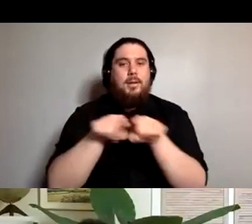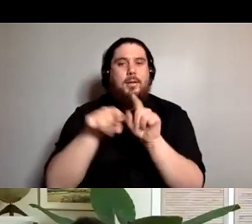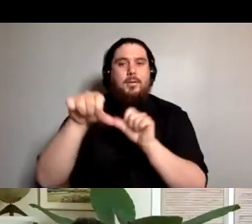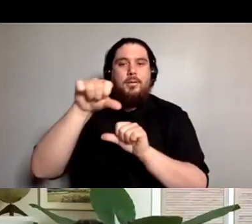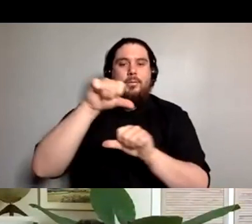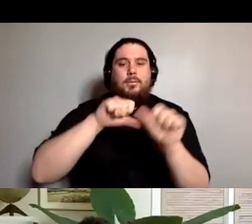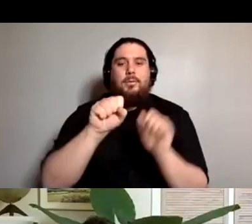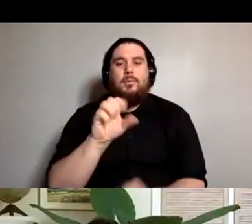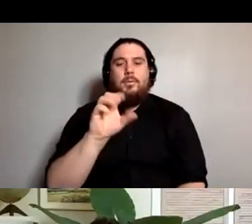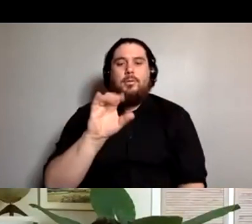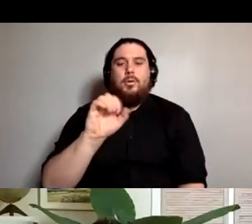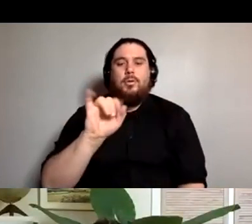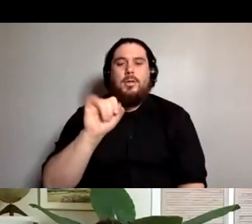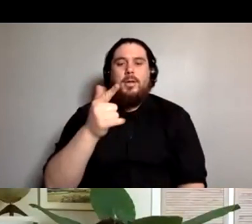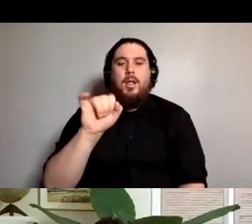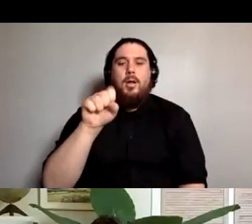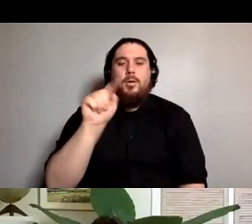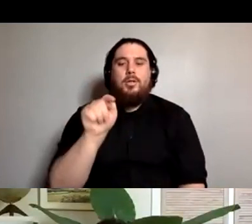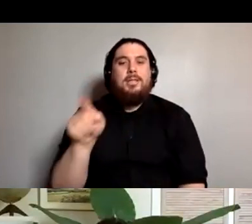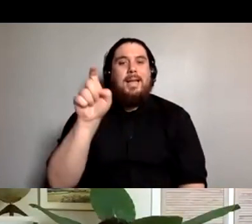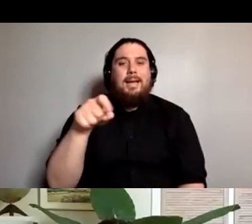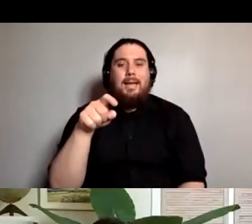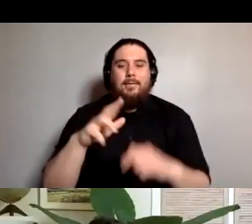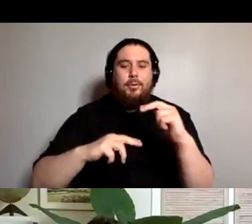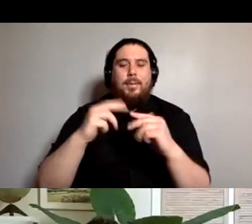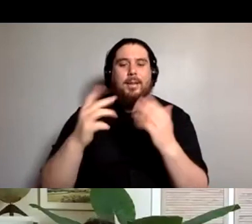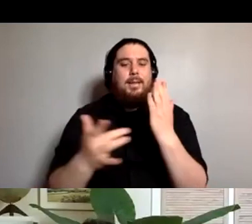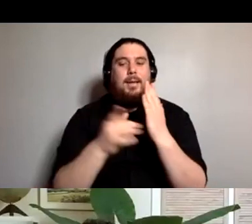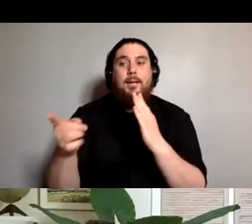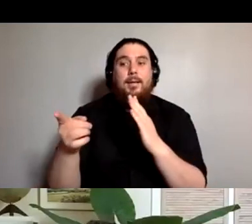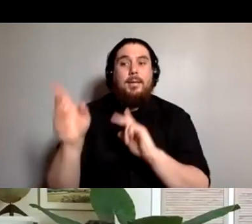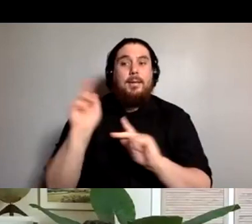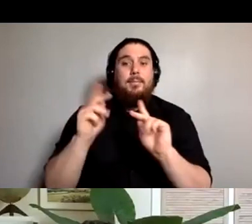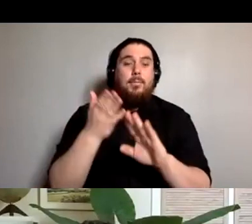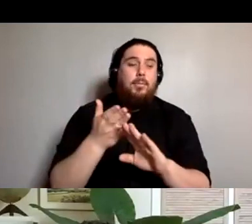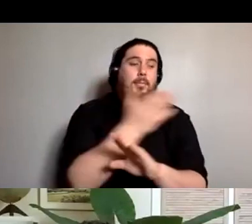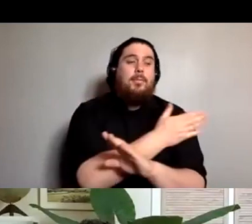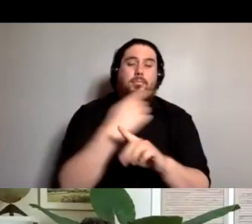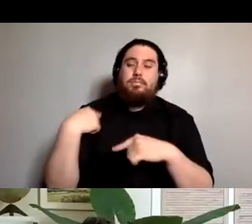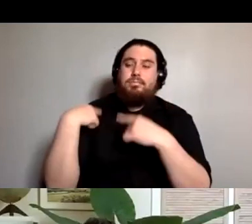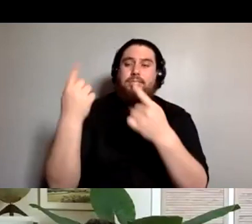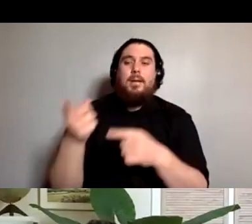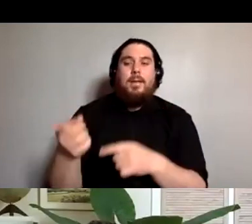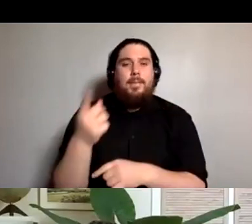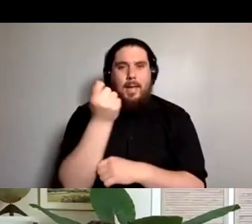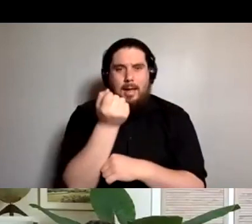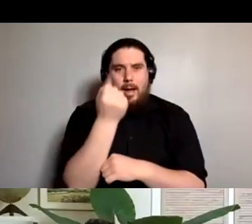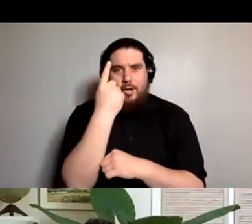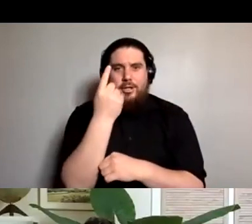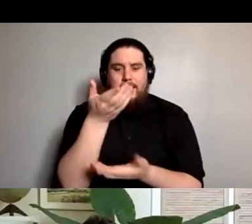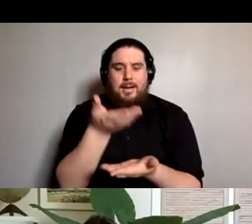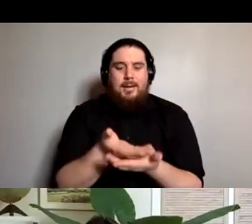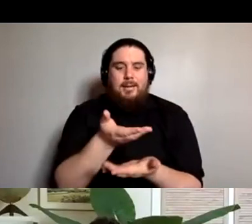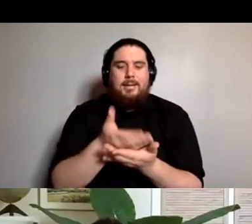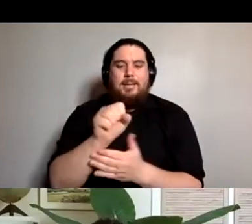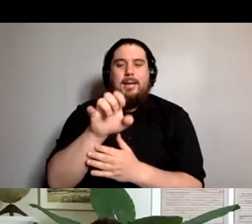because these people understand what's gone before, and they inform our understanding of the data sets and the understanding of the